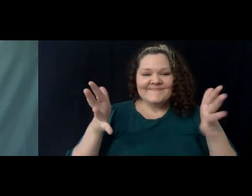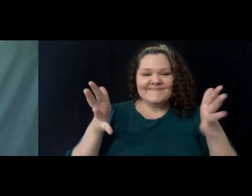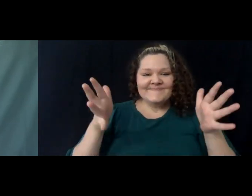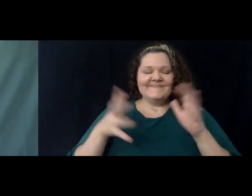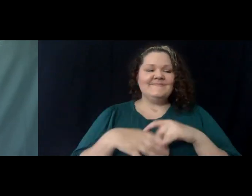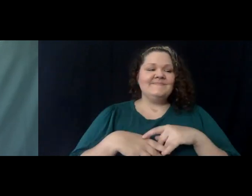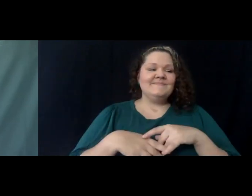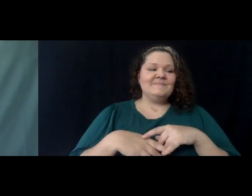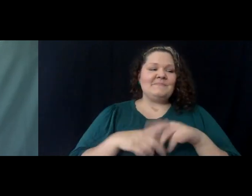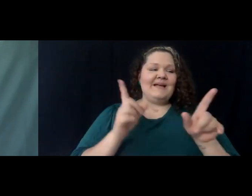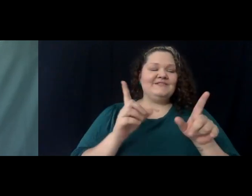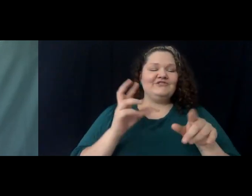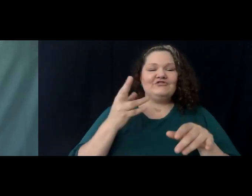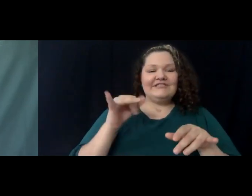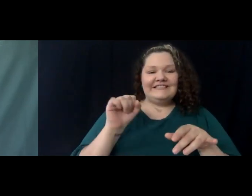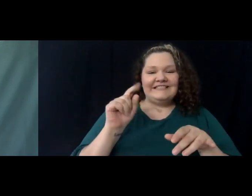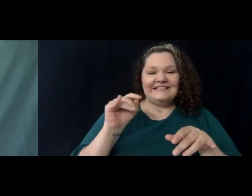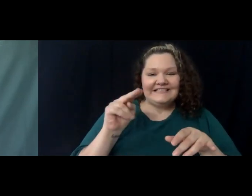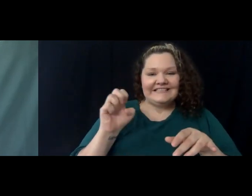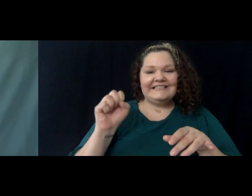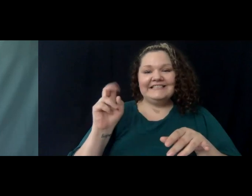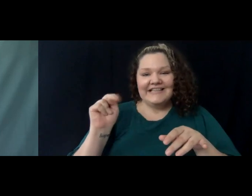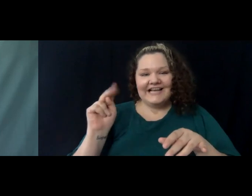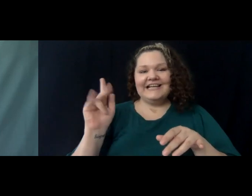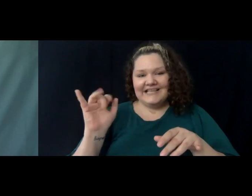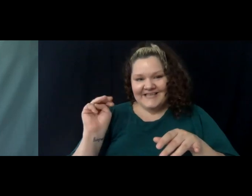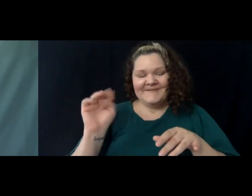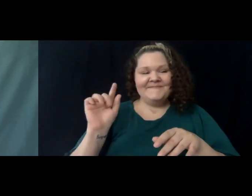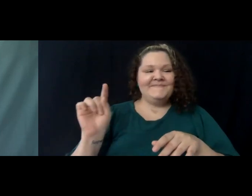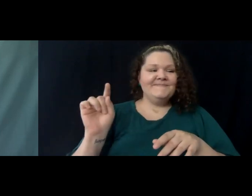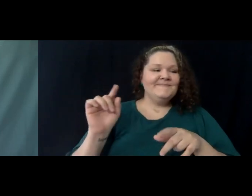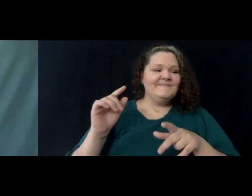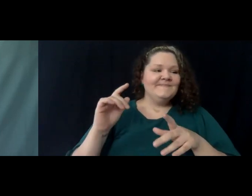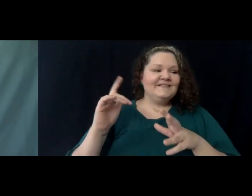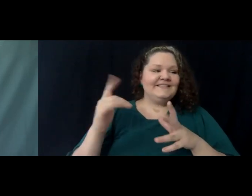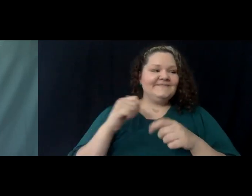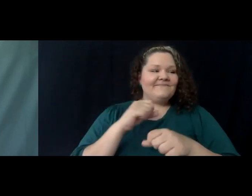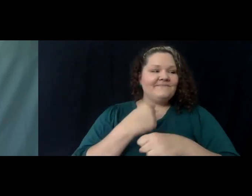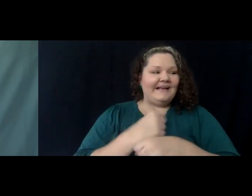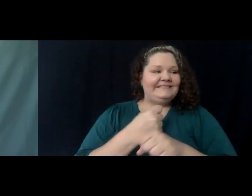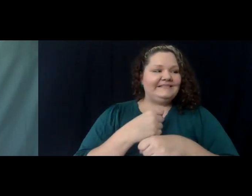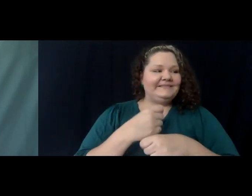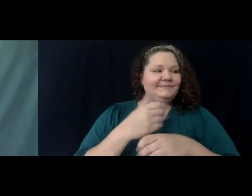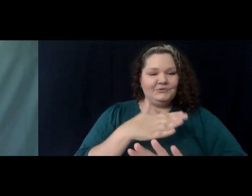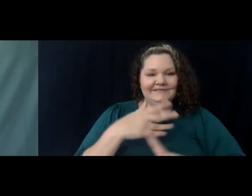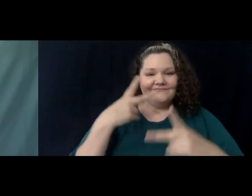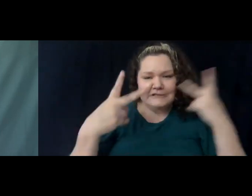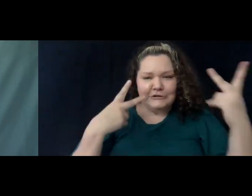And I mean, typically when you're watching captions, you see music in parentheses and that's it. Right, but Christine Sun Kim